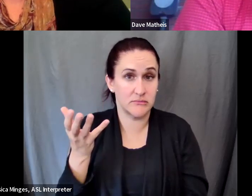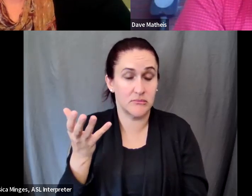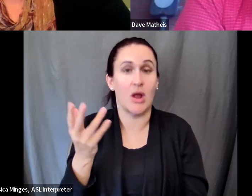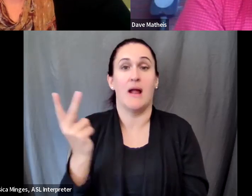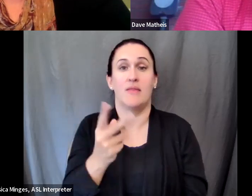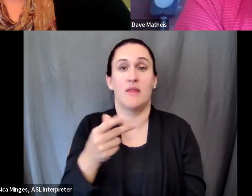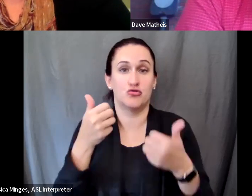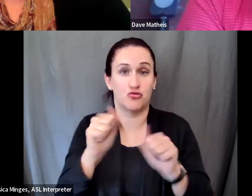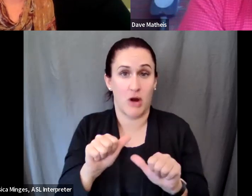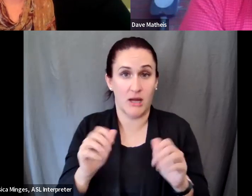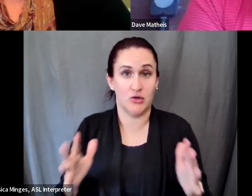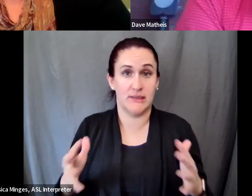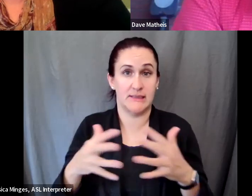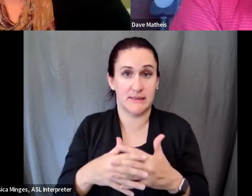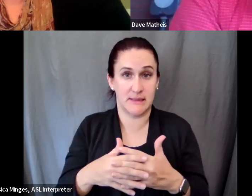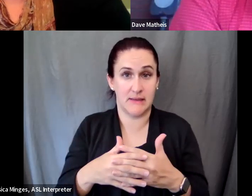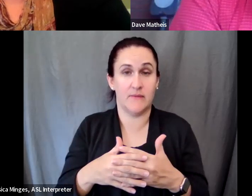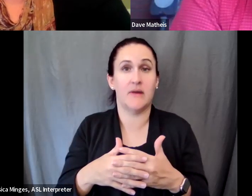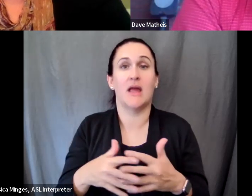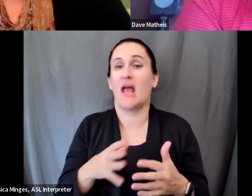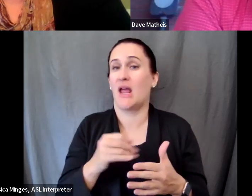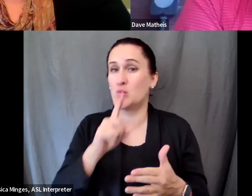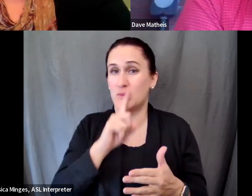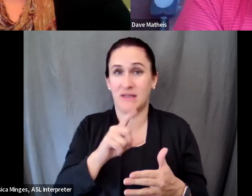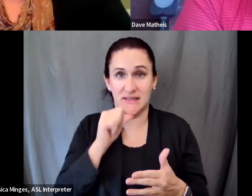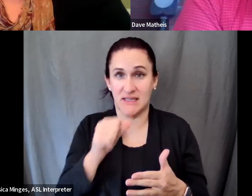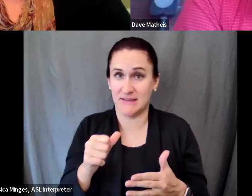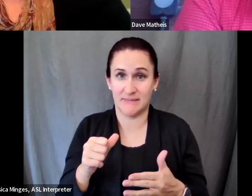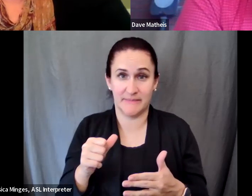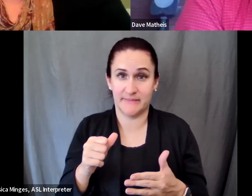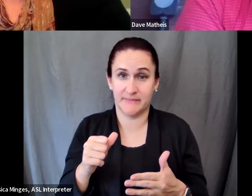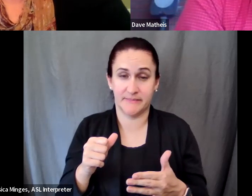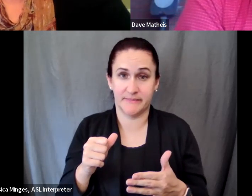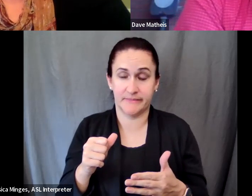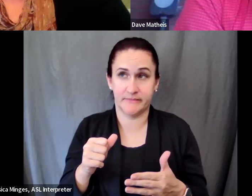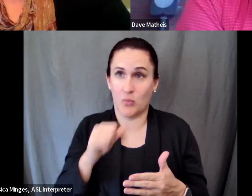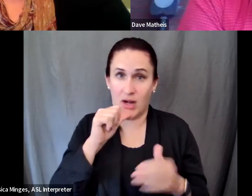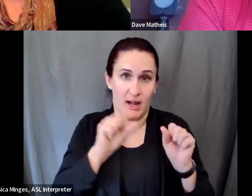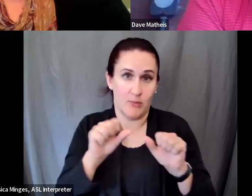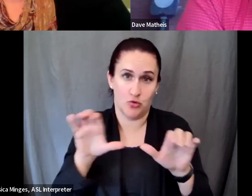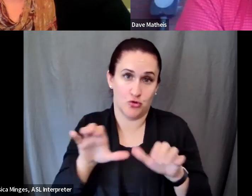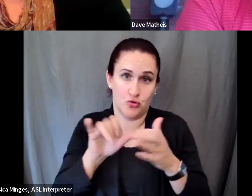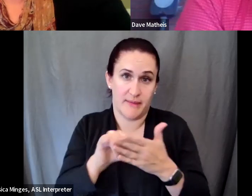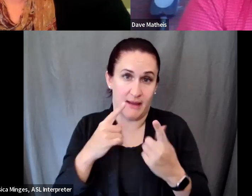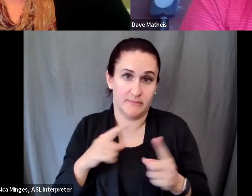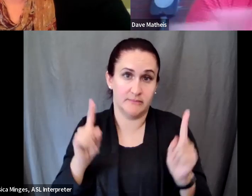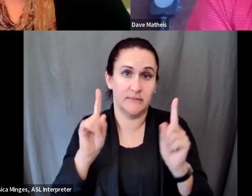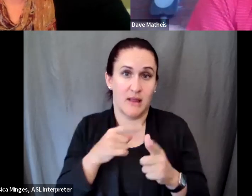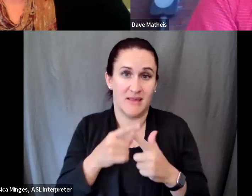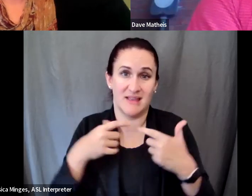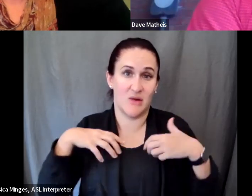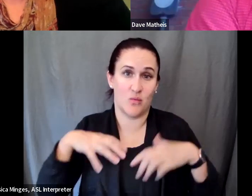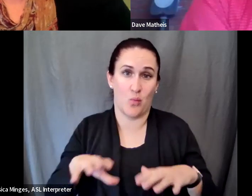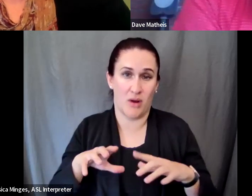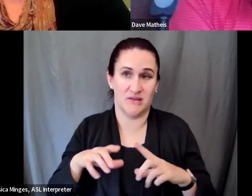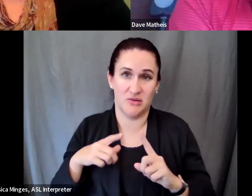tried to conceive and really did not, were not able to do it and did not want to